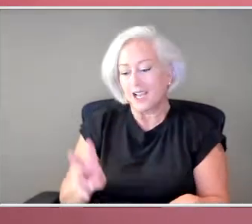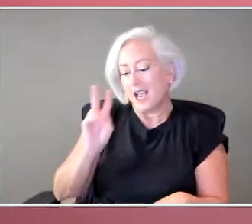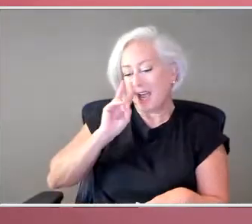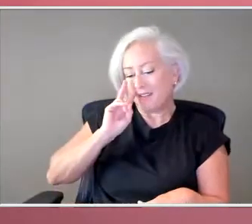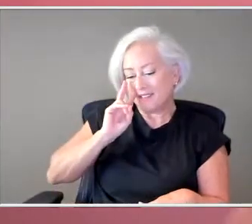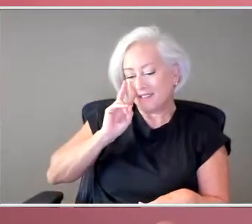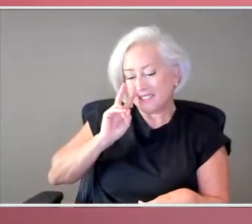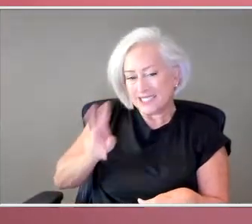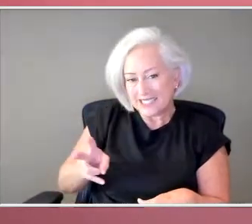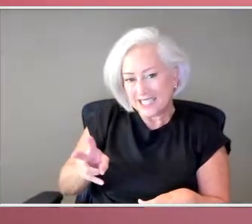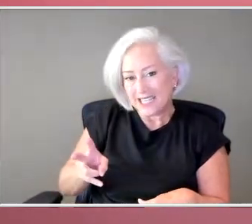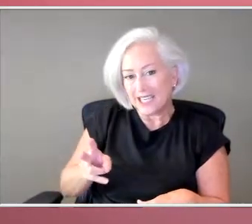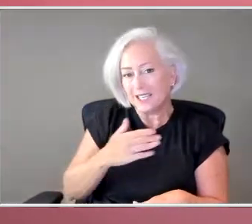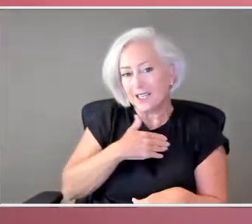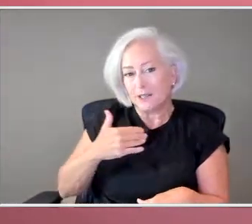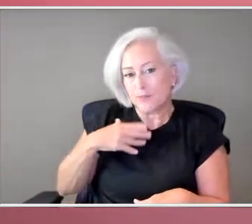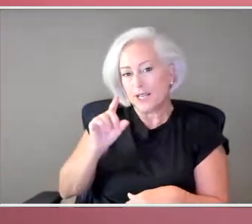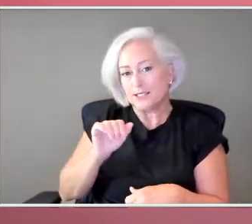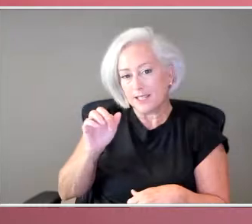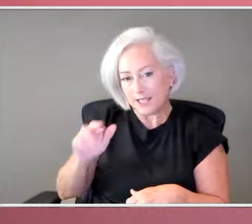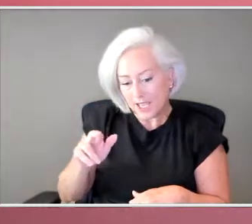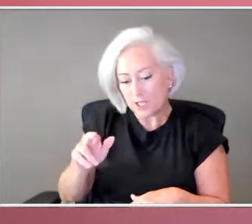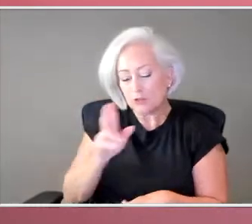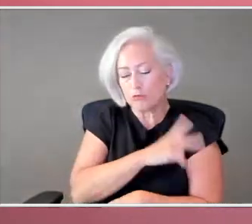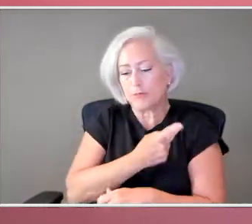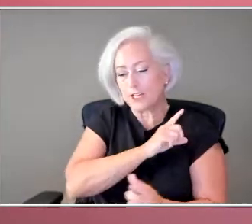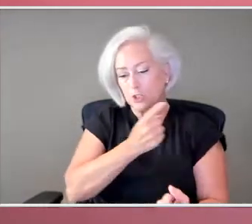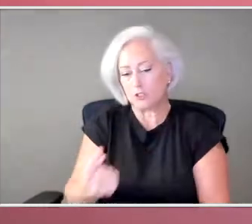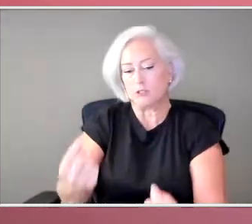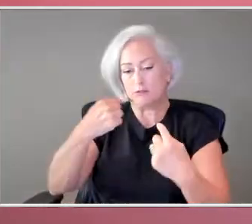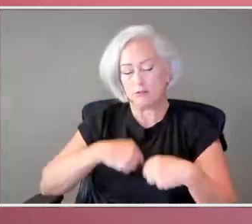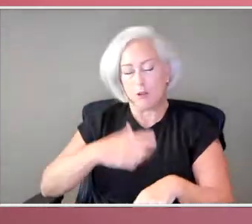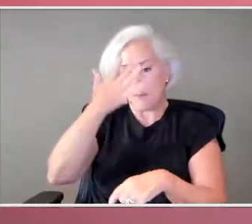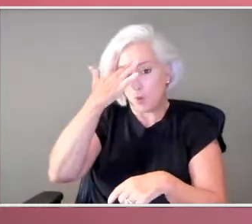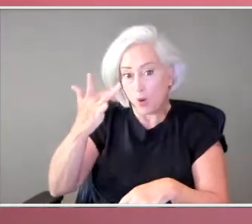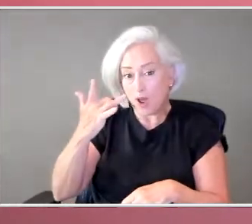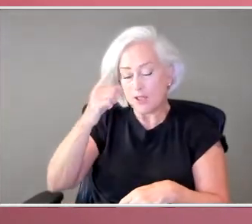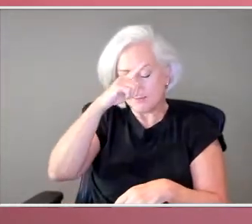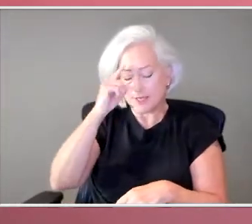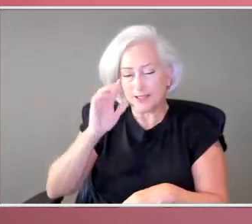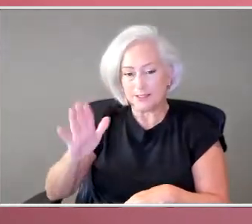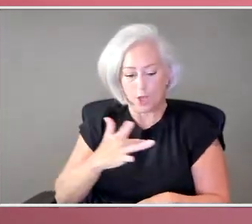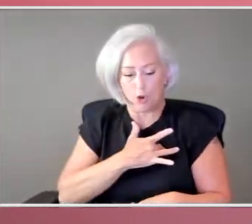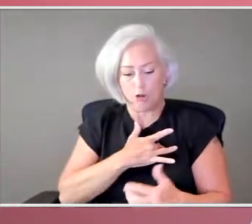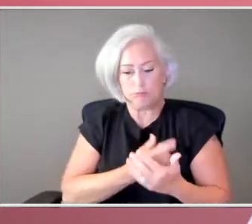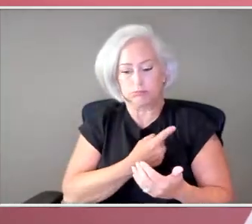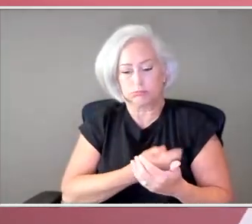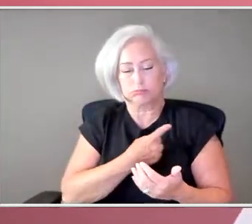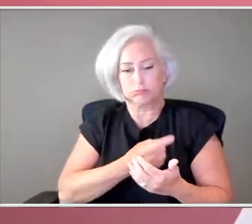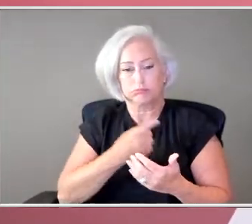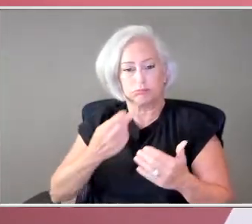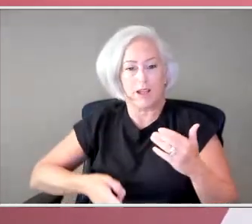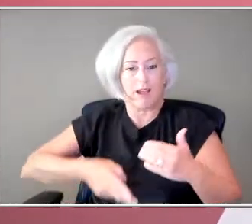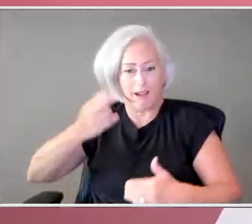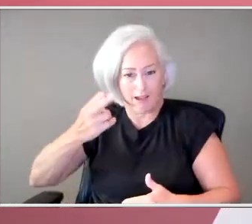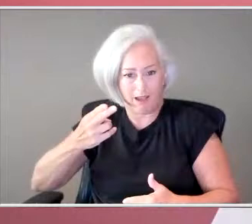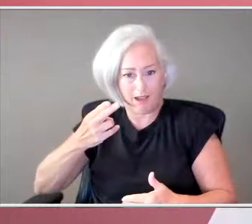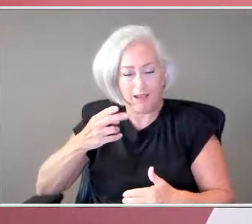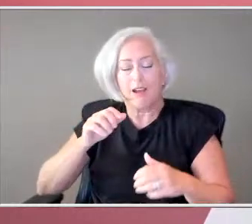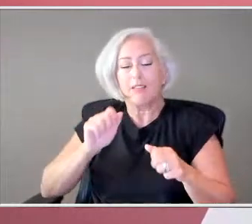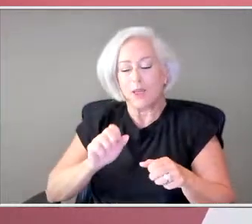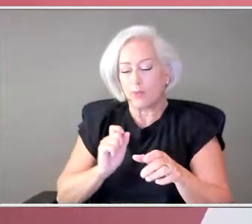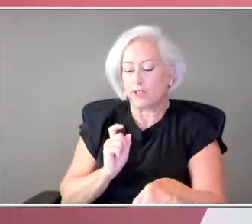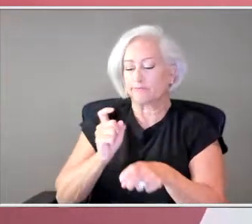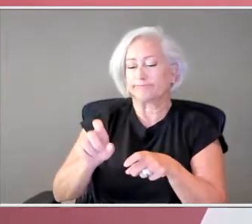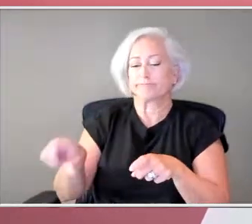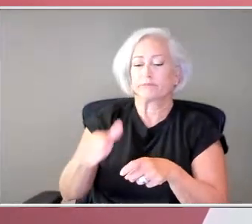uncomfortably high heart rate. And there are drugs we can use, depends on what else is going on. But sometimes you